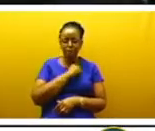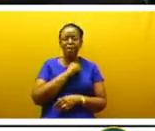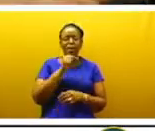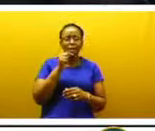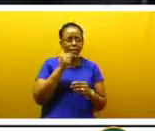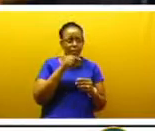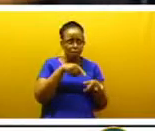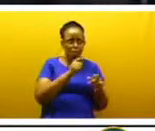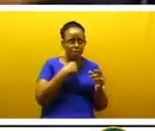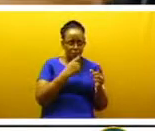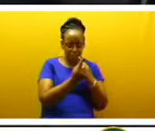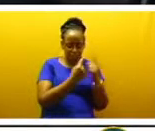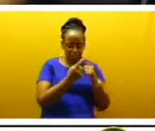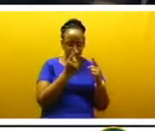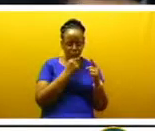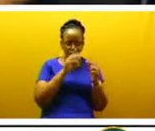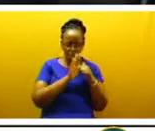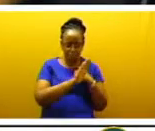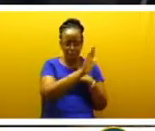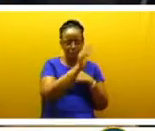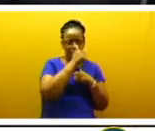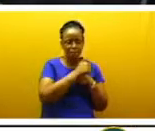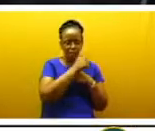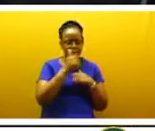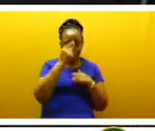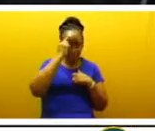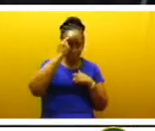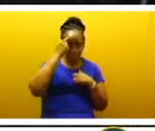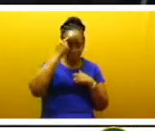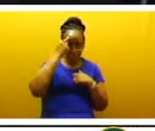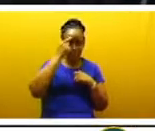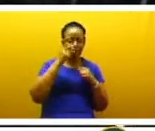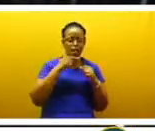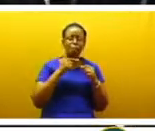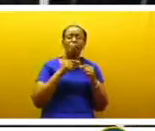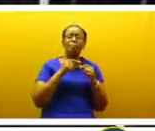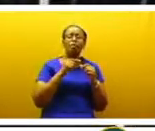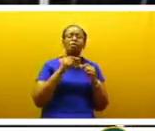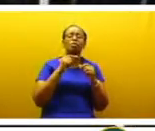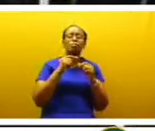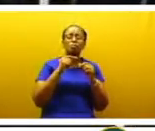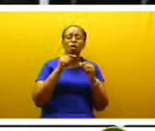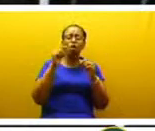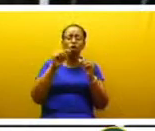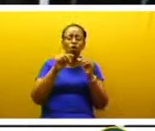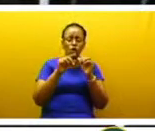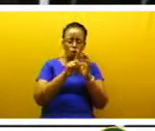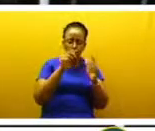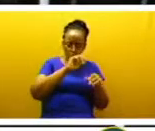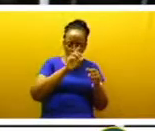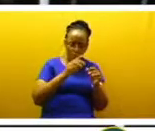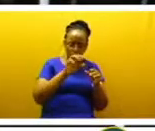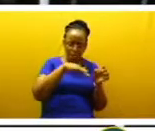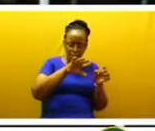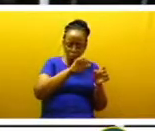discussed in their private thinking and now is brought here